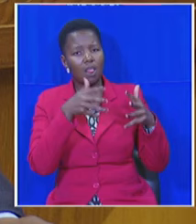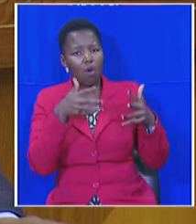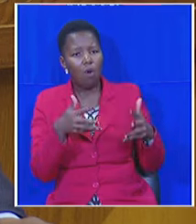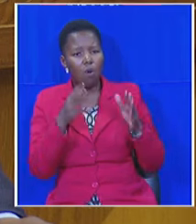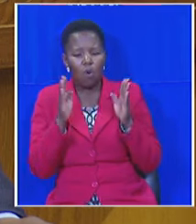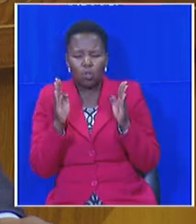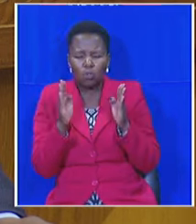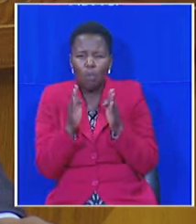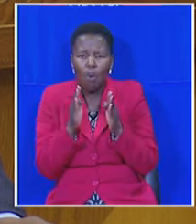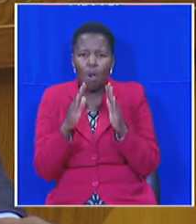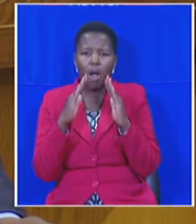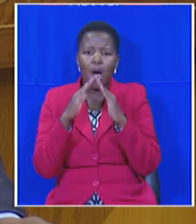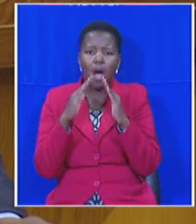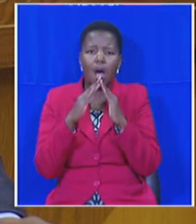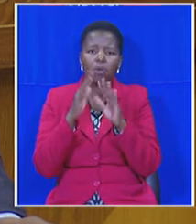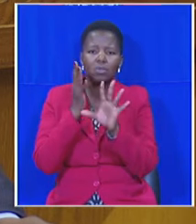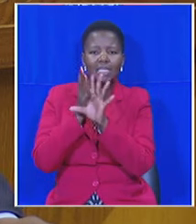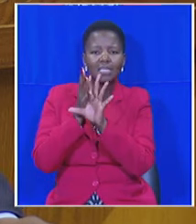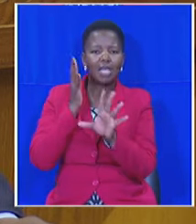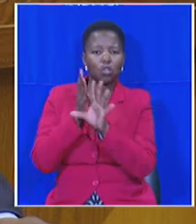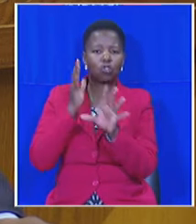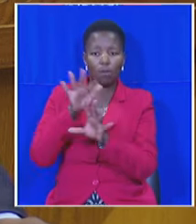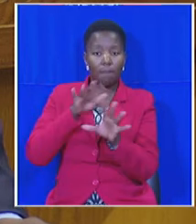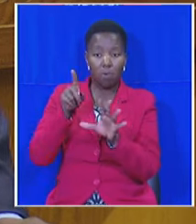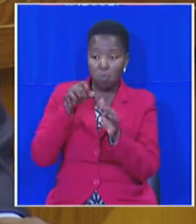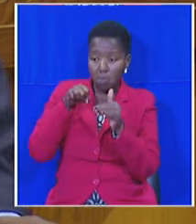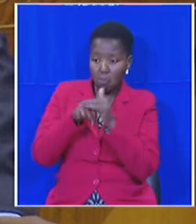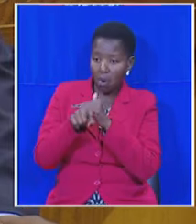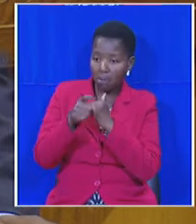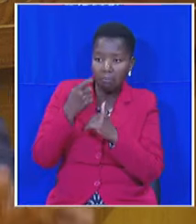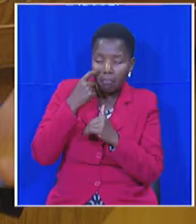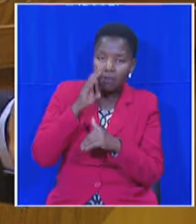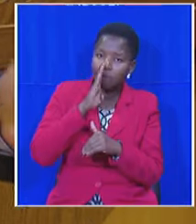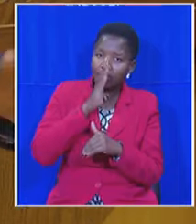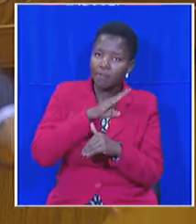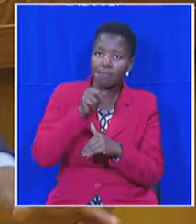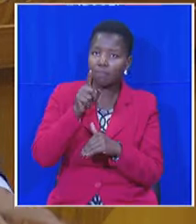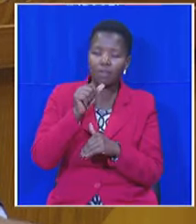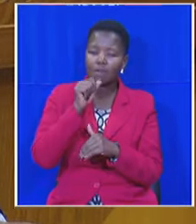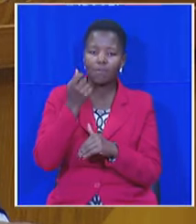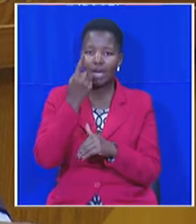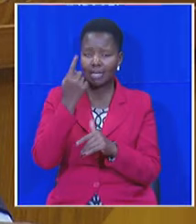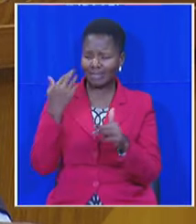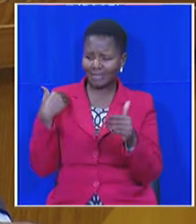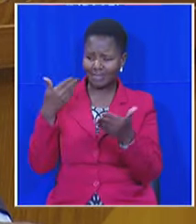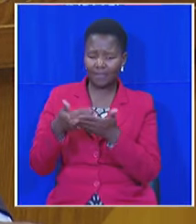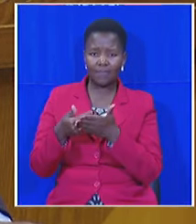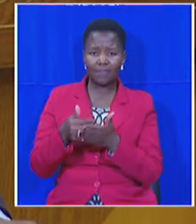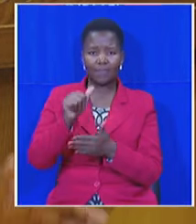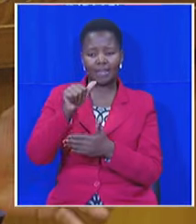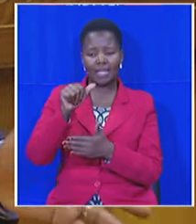matchbox house in a township, you will not understand the remarkable progress that the African National Congress